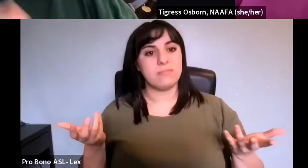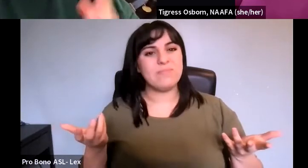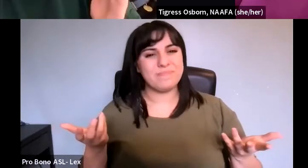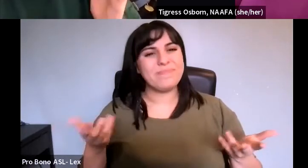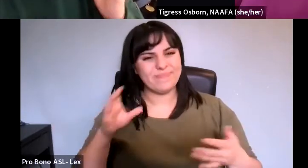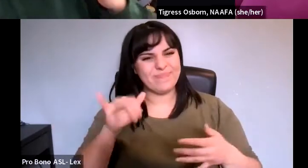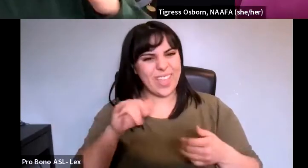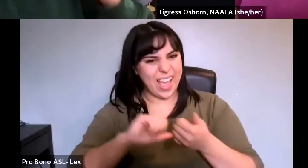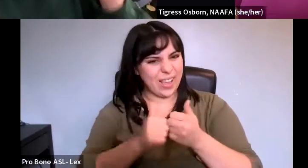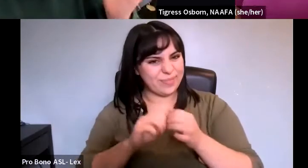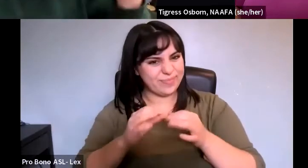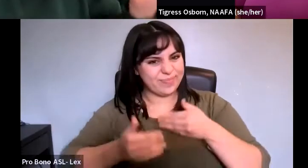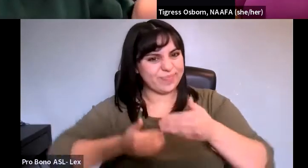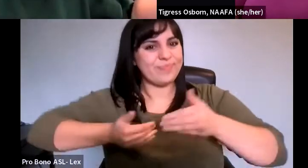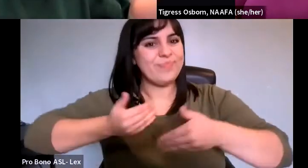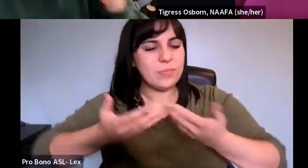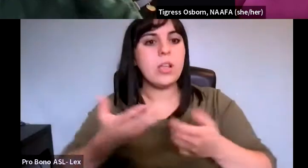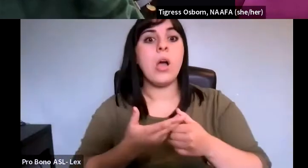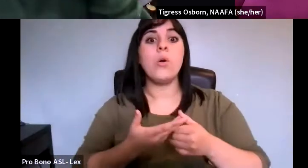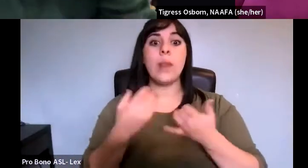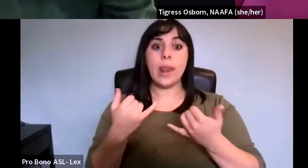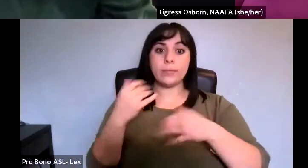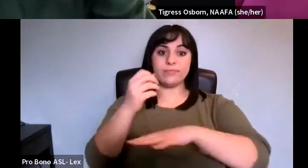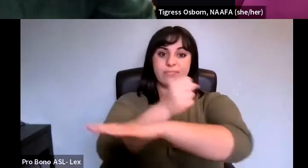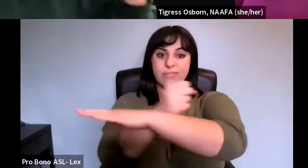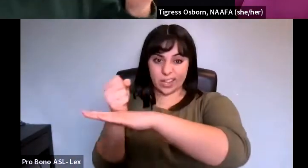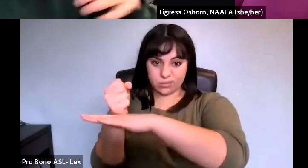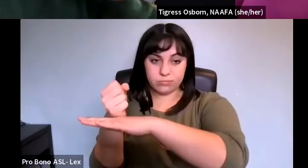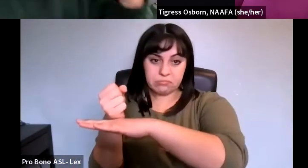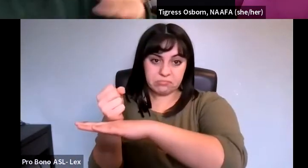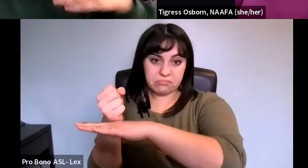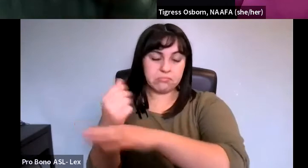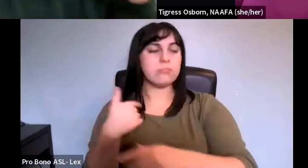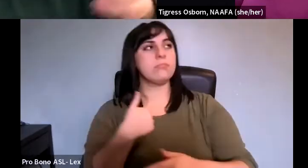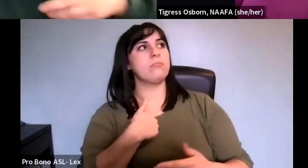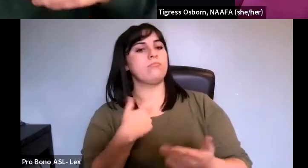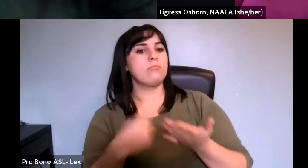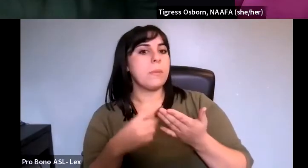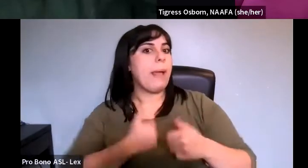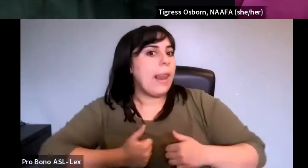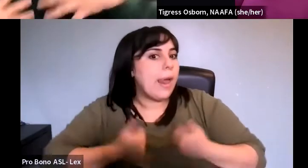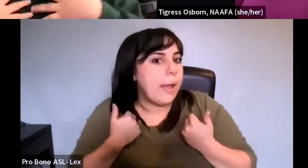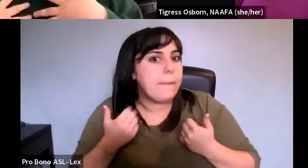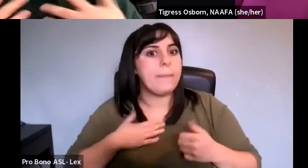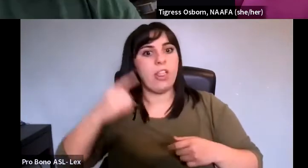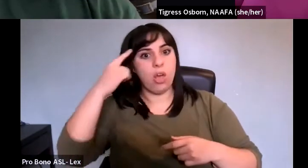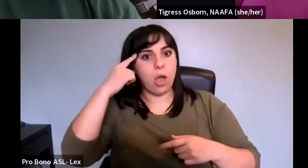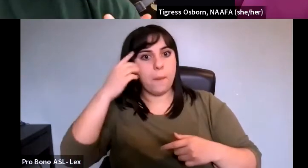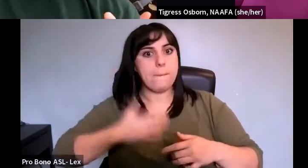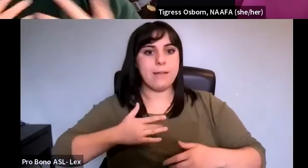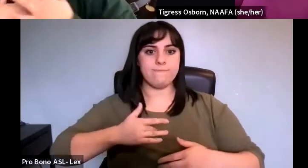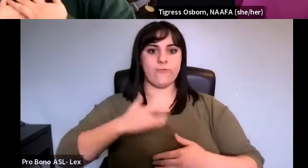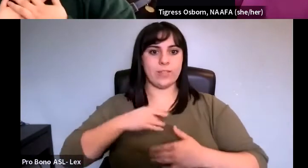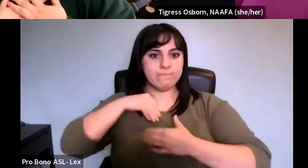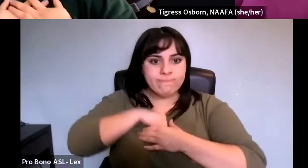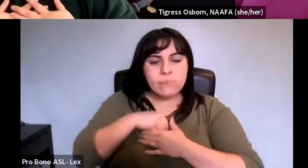So on stage, I talk about my life, my thoughts, my feelings, me. And